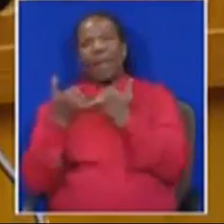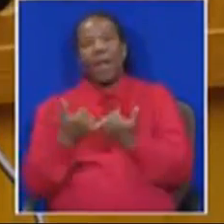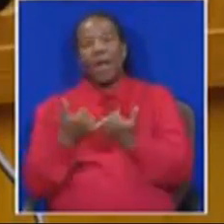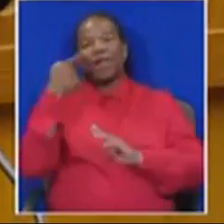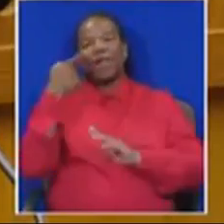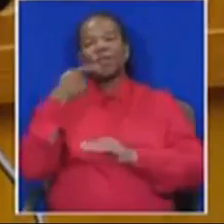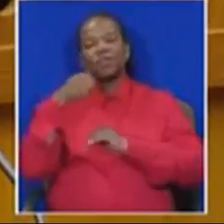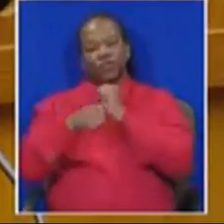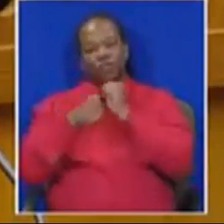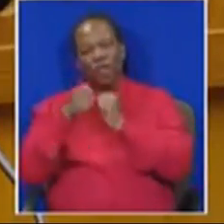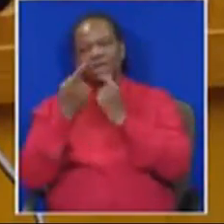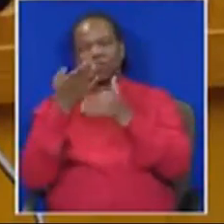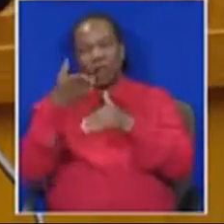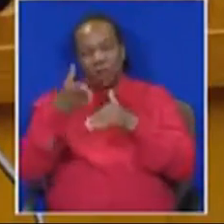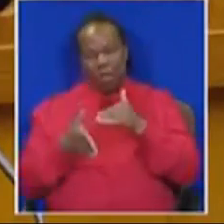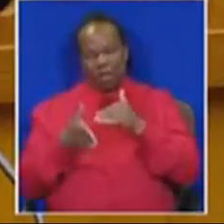187 schools.